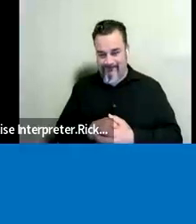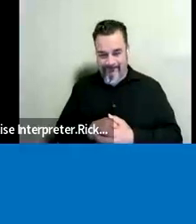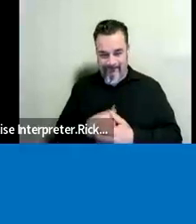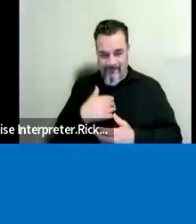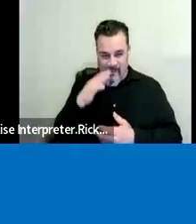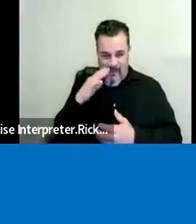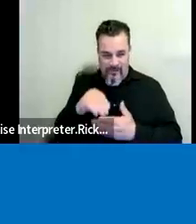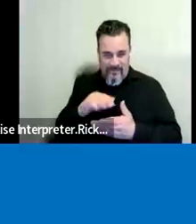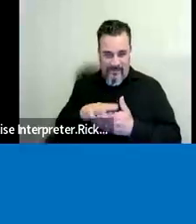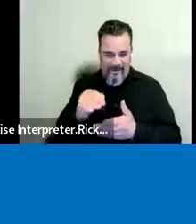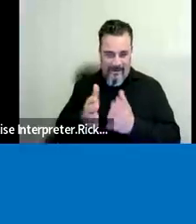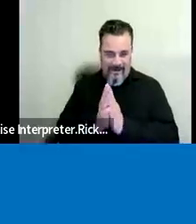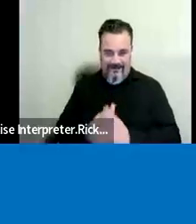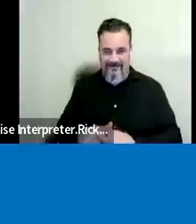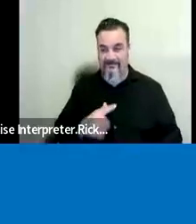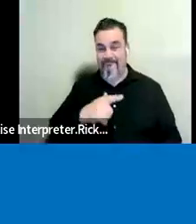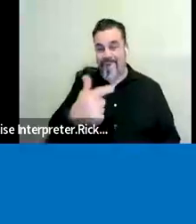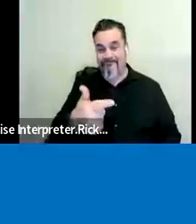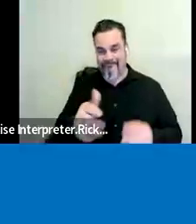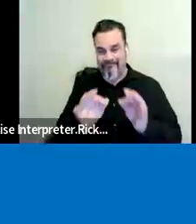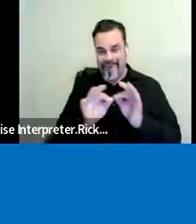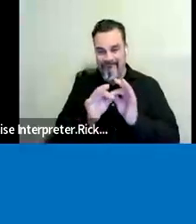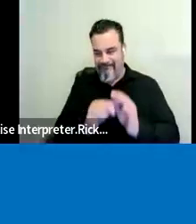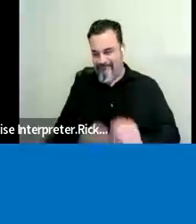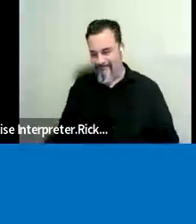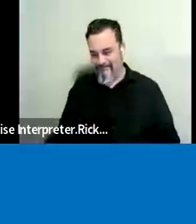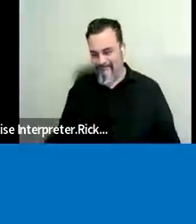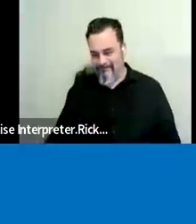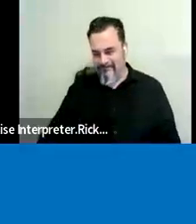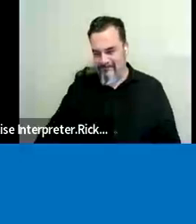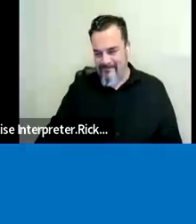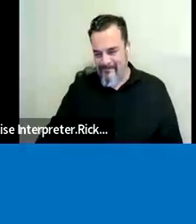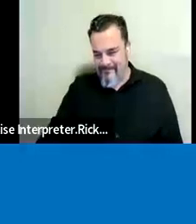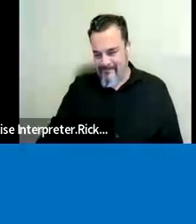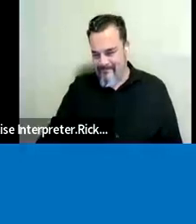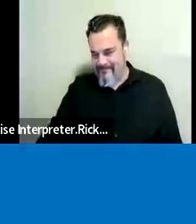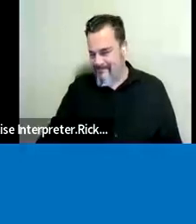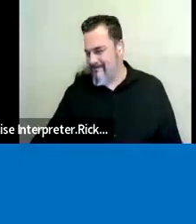will write that down and ask that. And we'll put it out to the group when I get an answer.